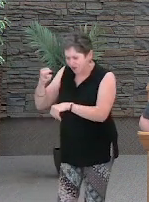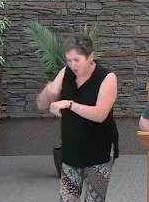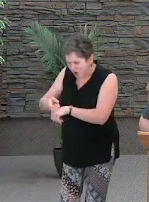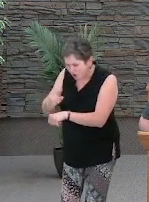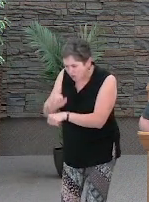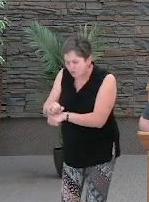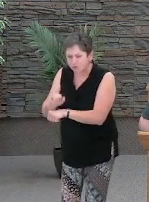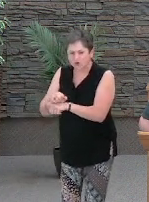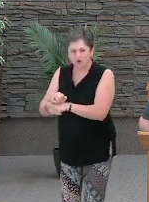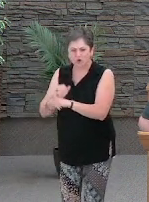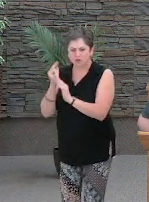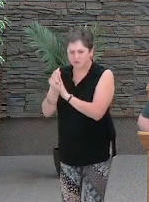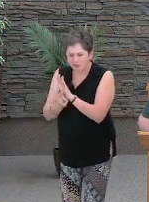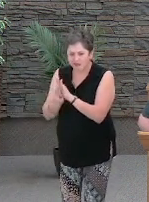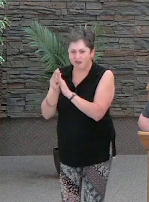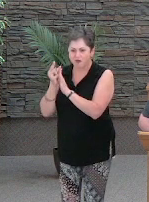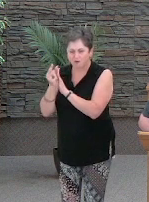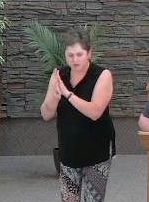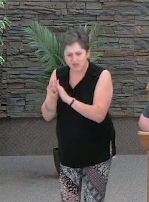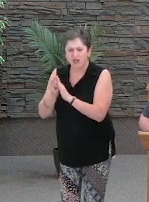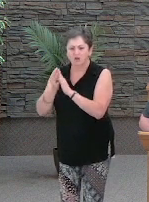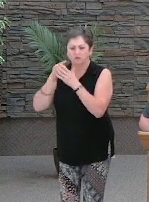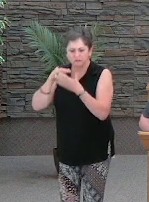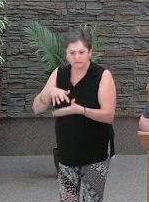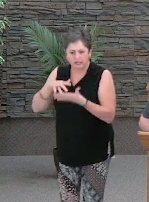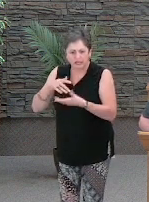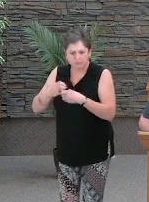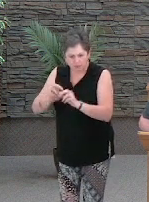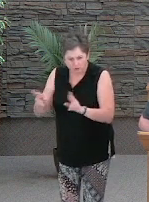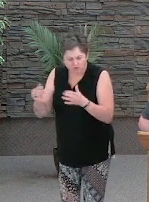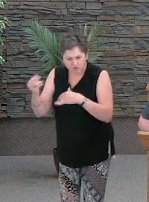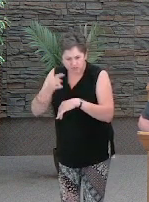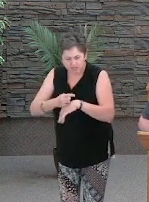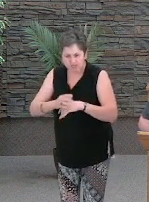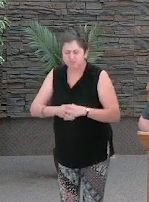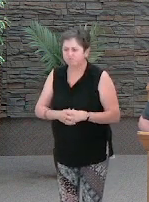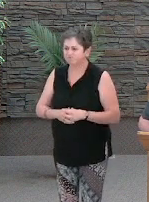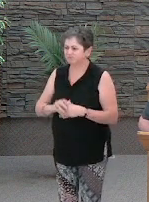and the hours spent in getting prepared for today.